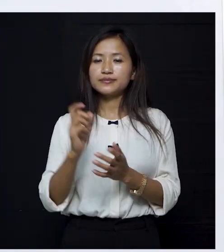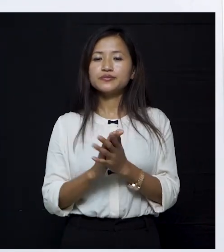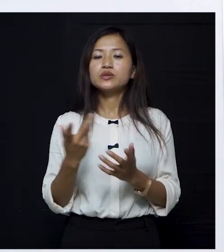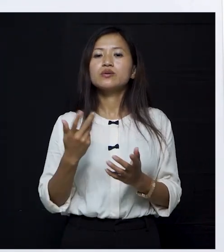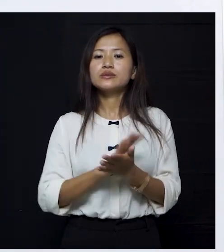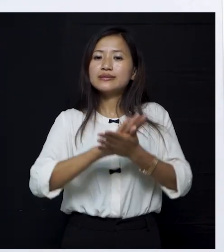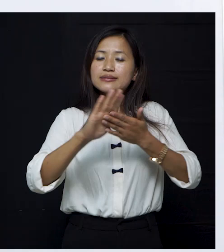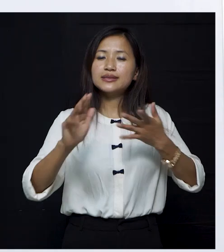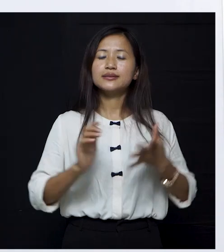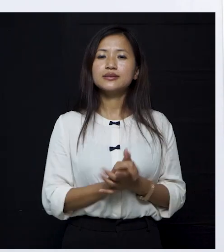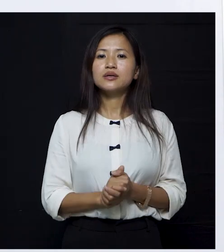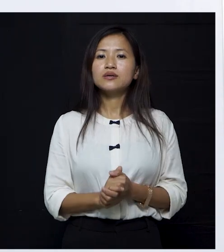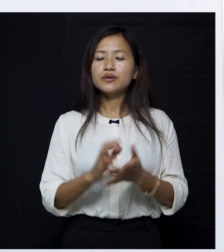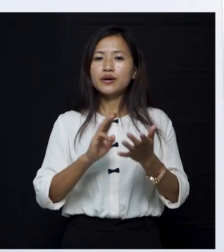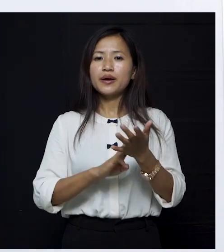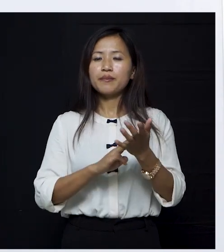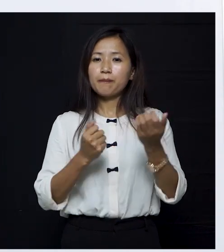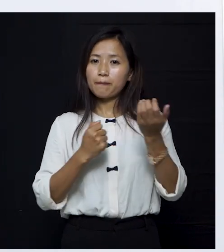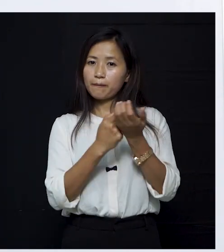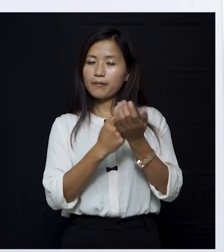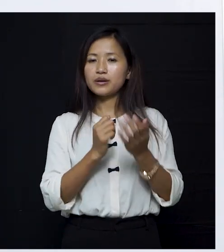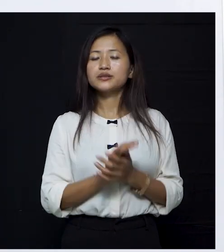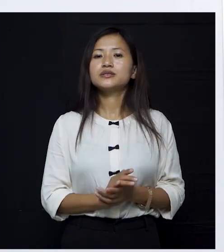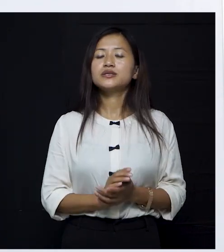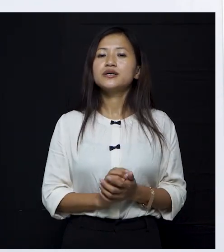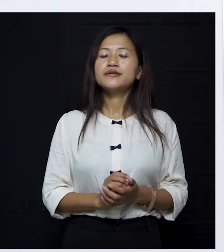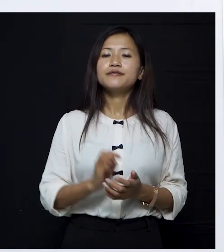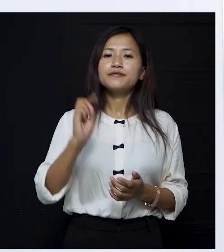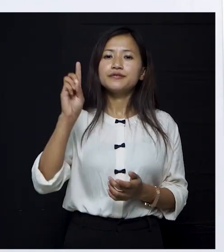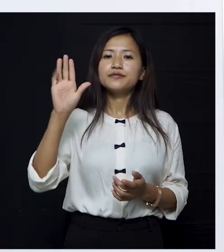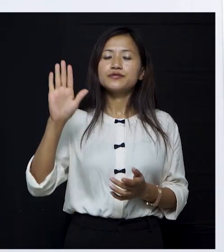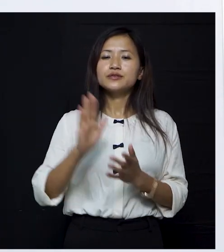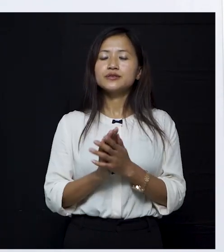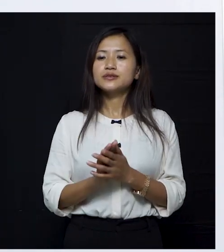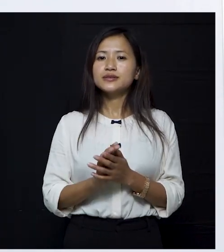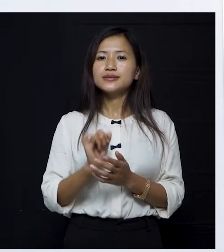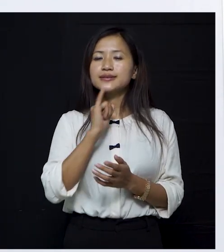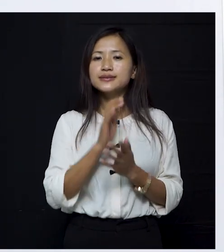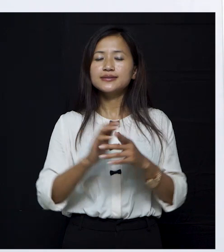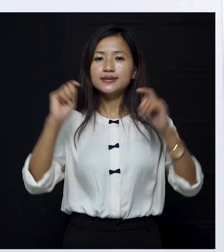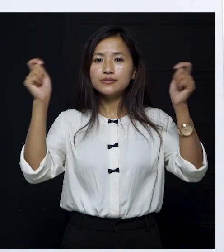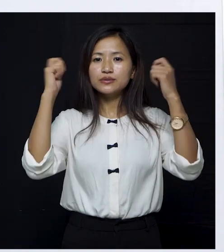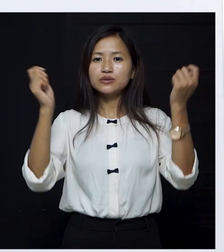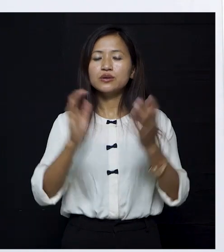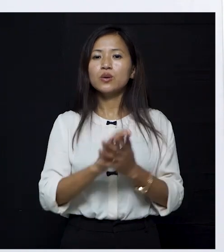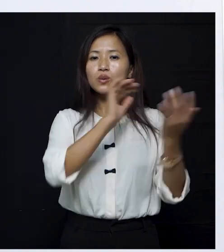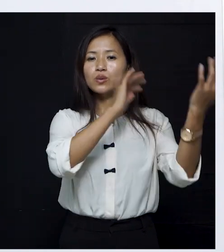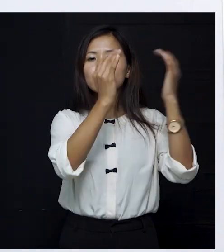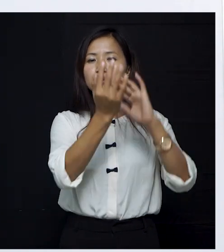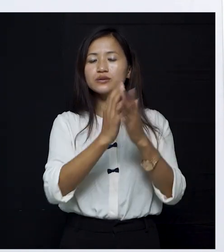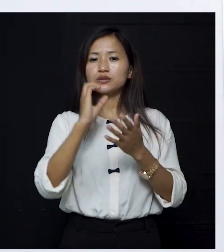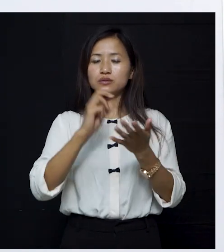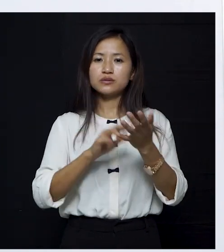it is written clearly, March 15, okay? March 15 is celebrated as the World Consumer